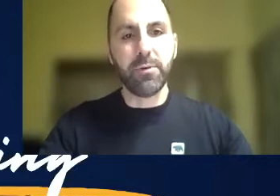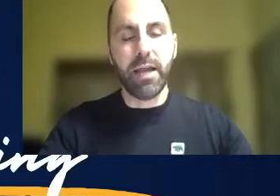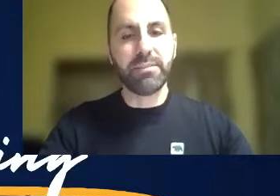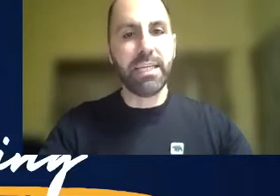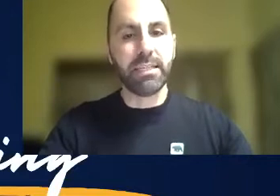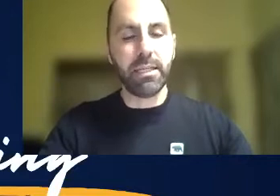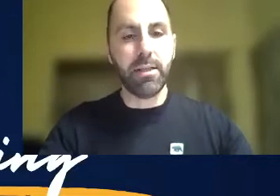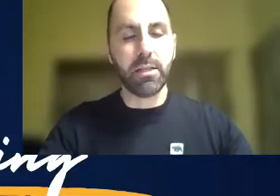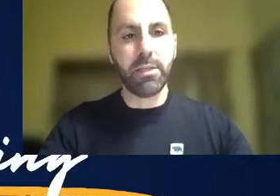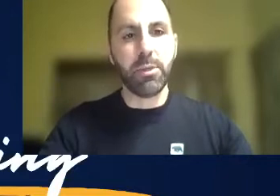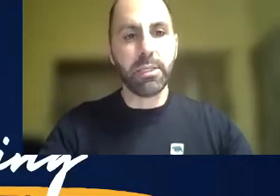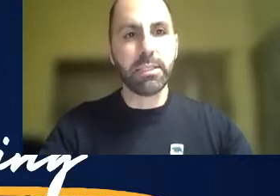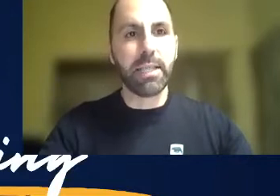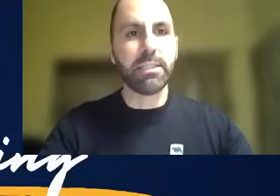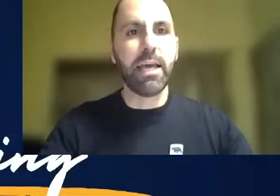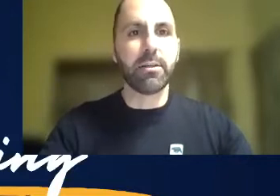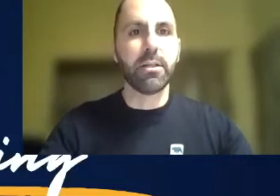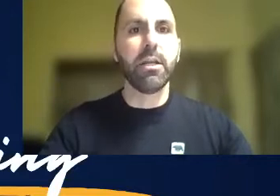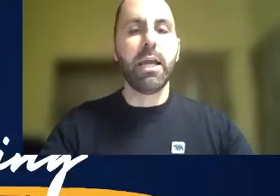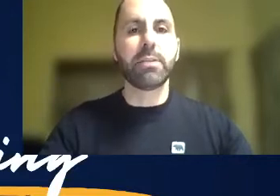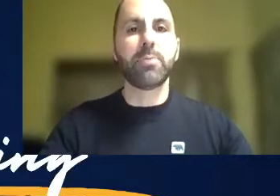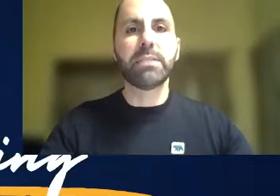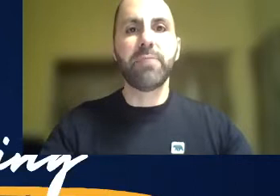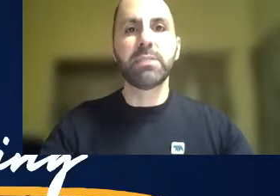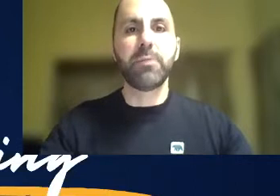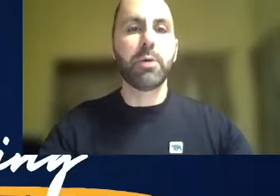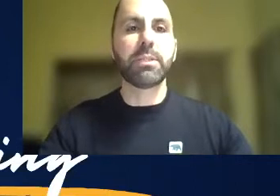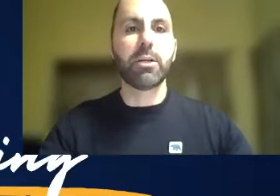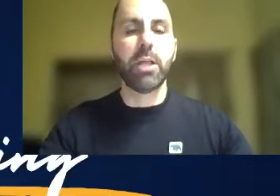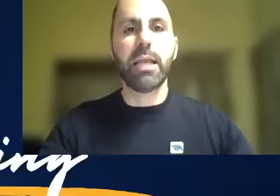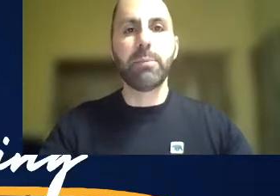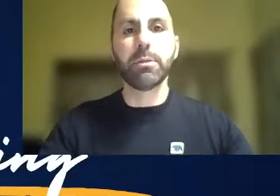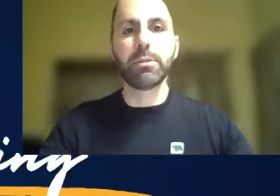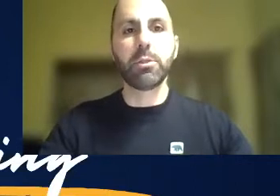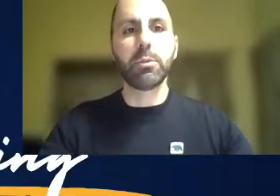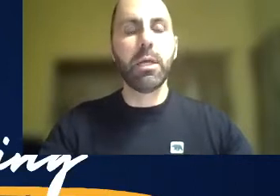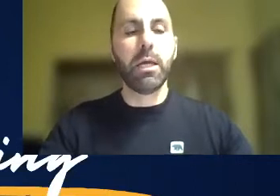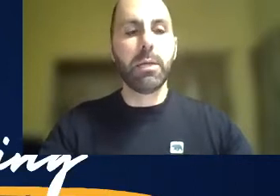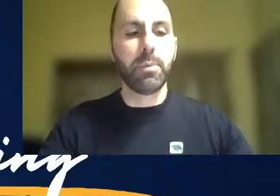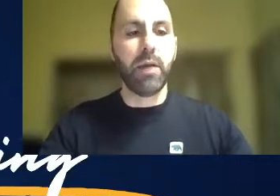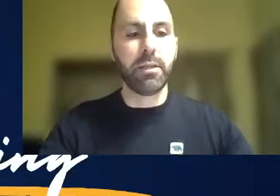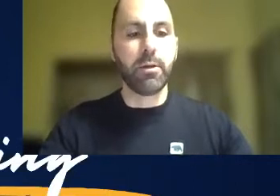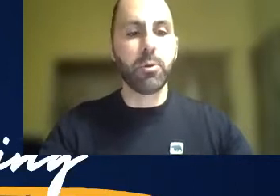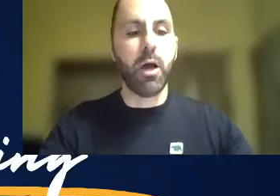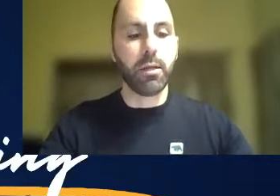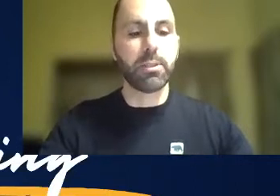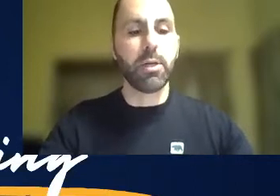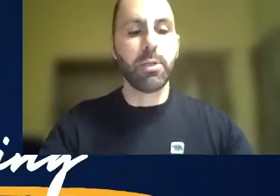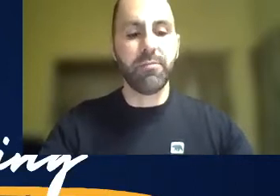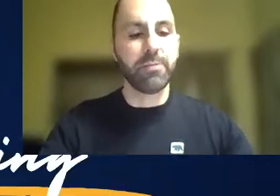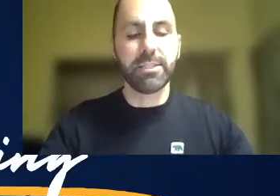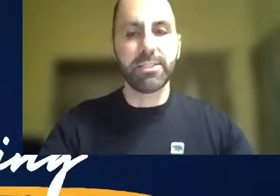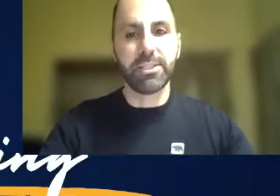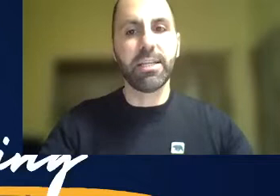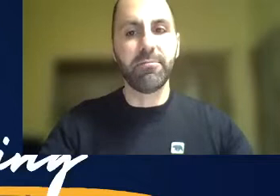multiple ways I've seen a lot of communities get together and raise funds for those that are not able to cover their own costs.